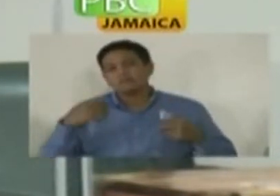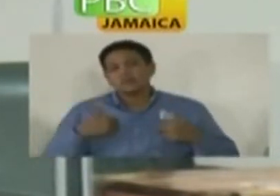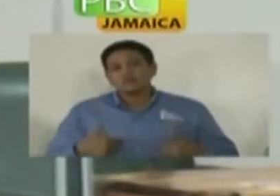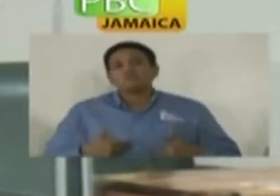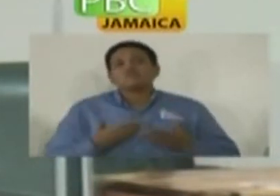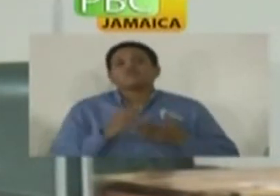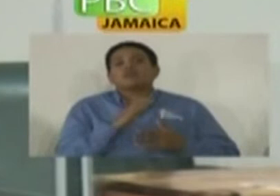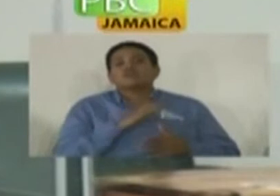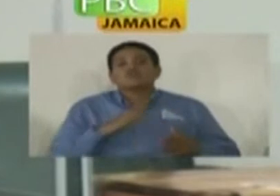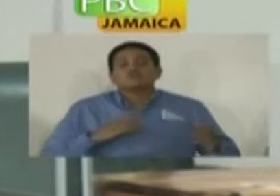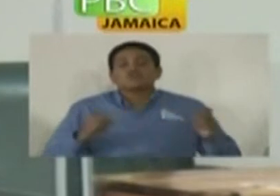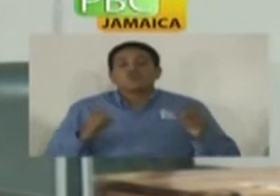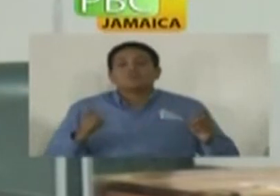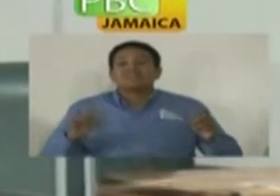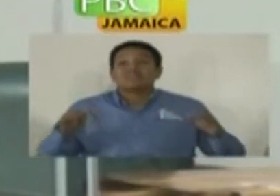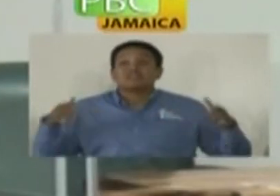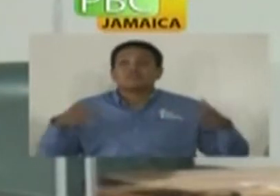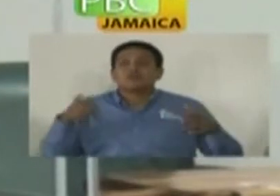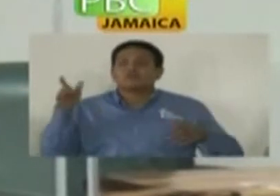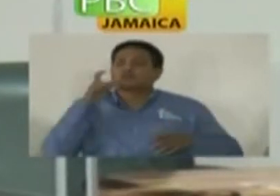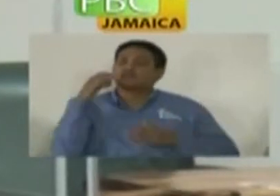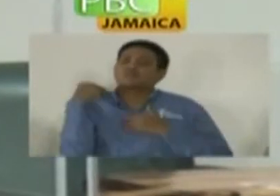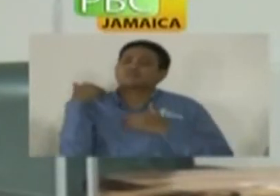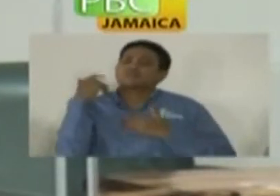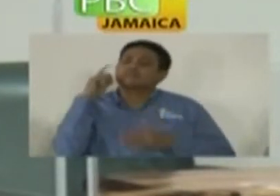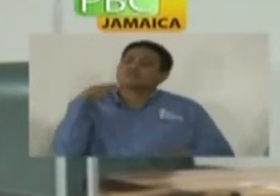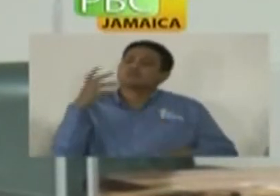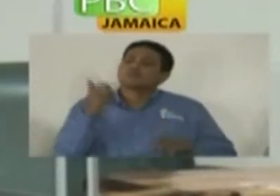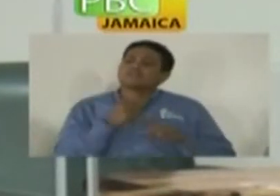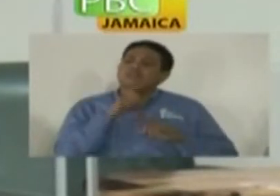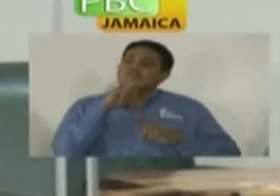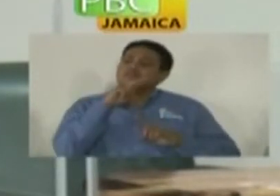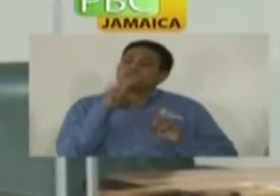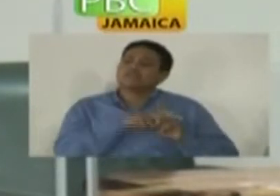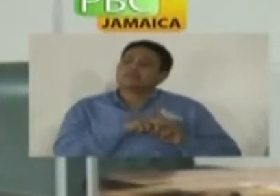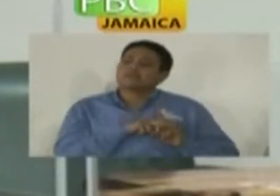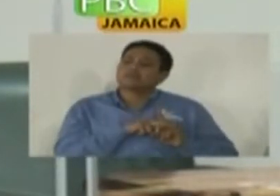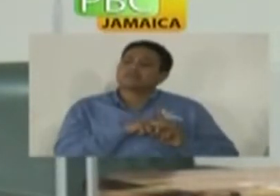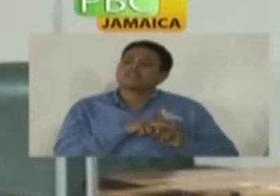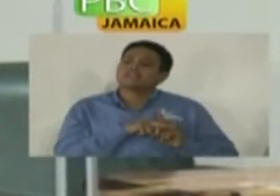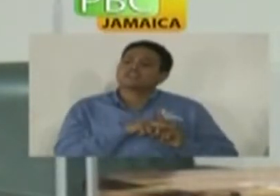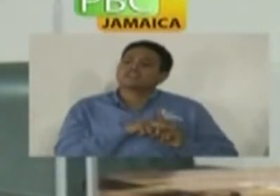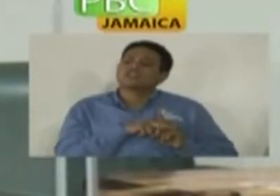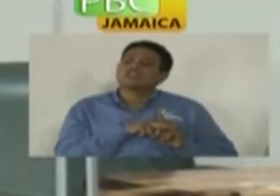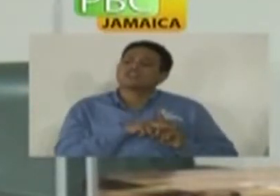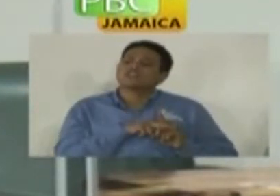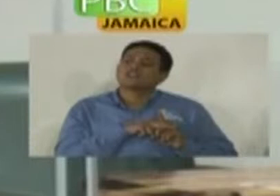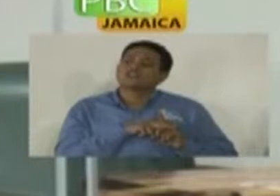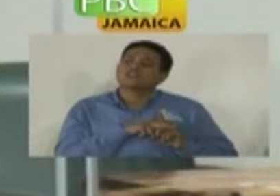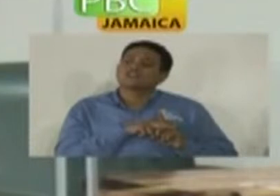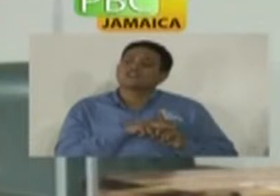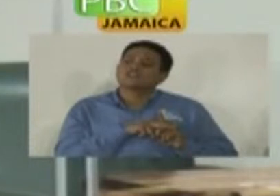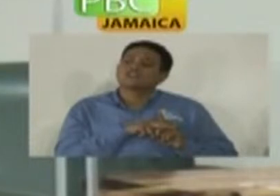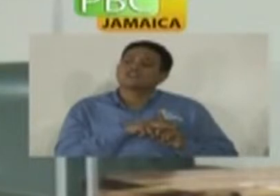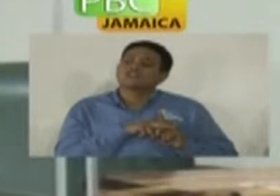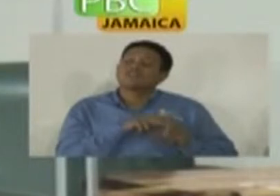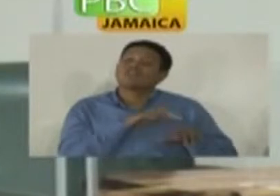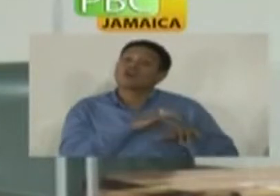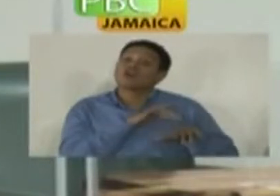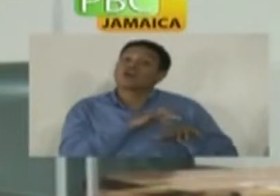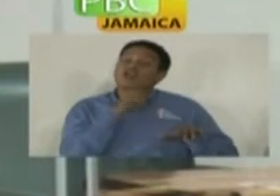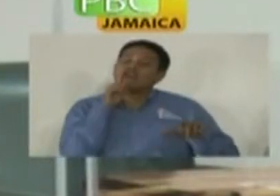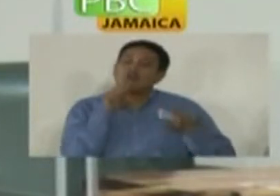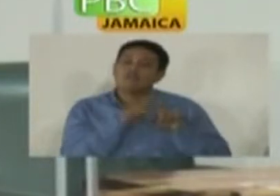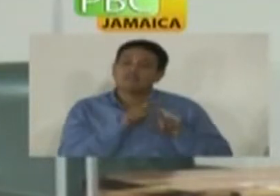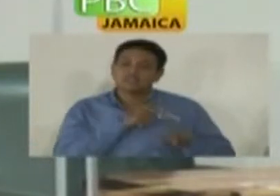Rights Committee, that's the body responsible for the implementation of the earlier convention I